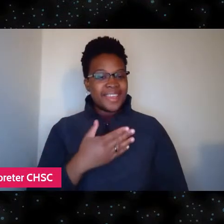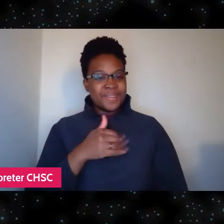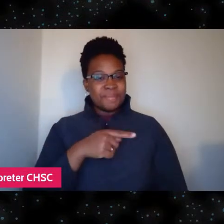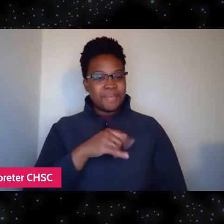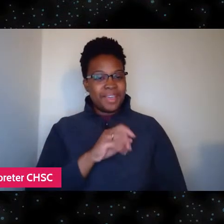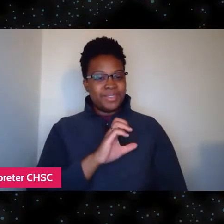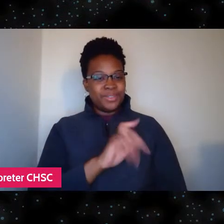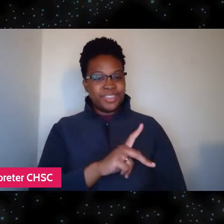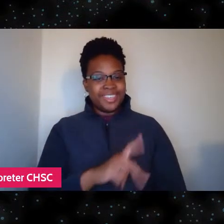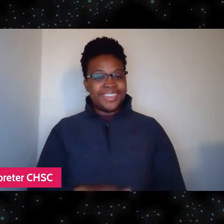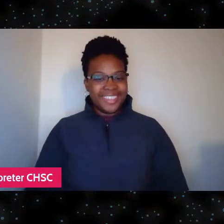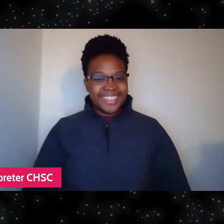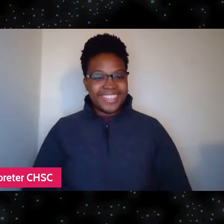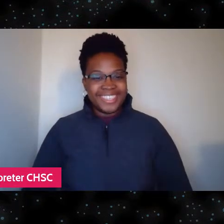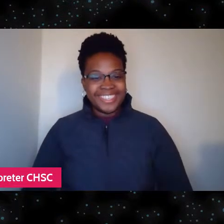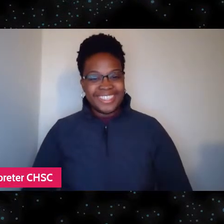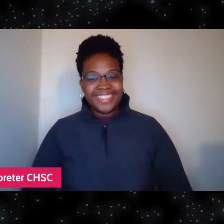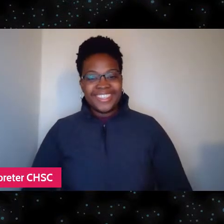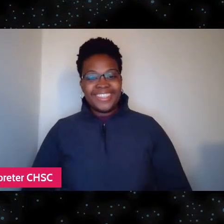sorry.